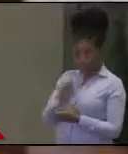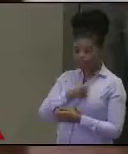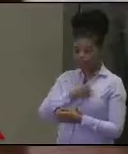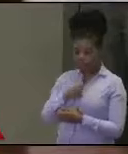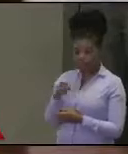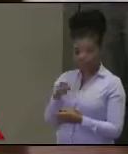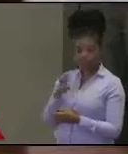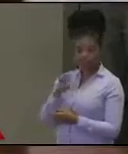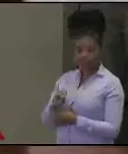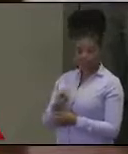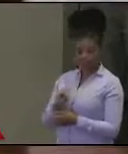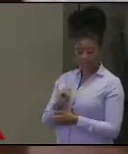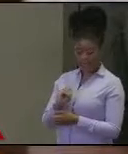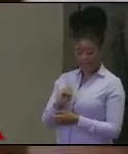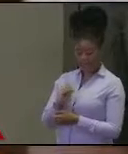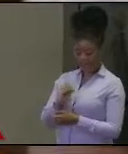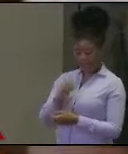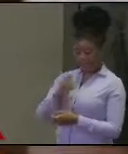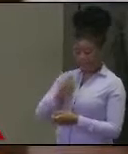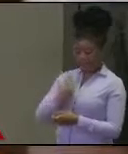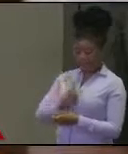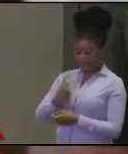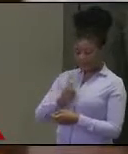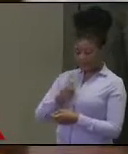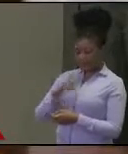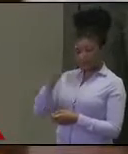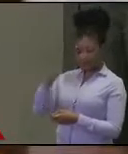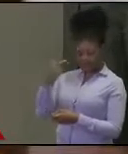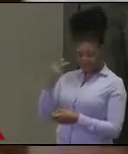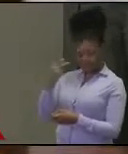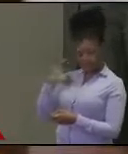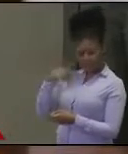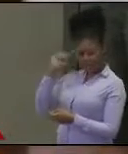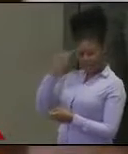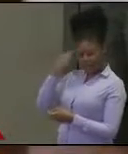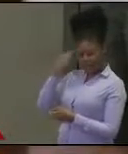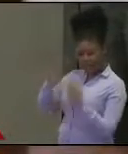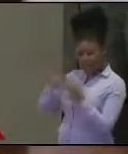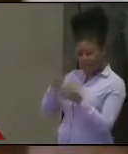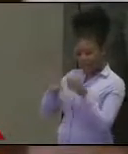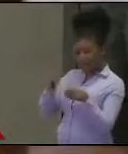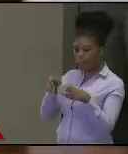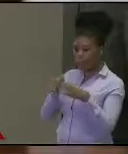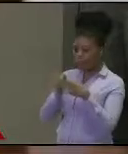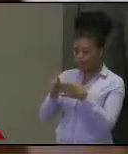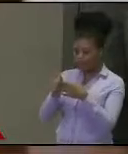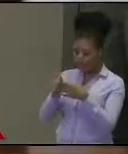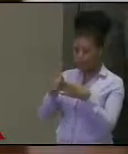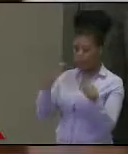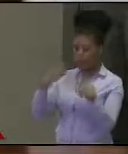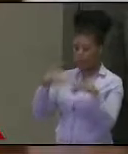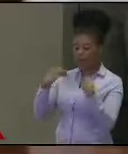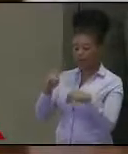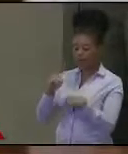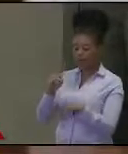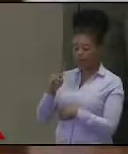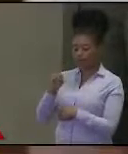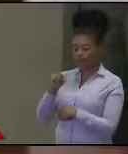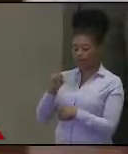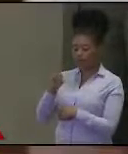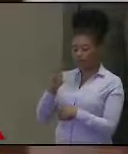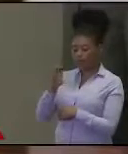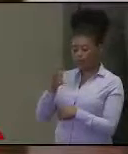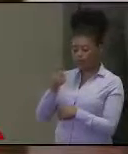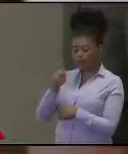a self-reflection. Think about such kind of people, leadership of business and NAFCOC. Yeah. Think